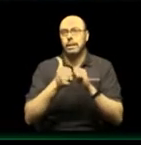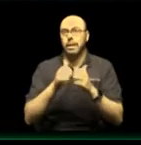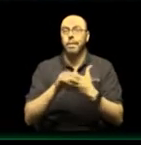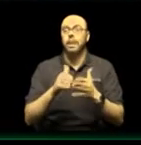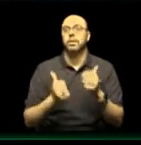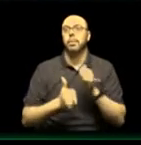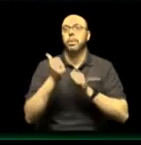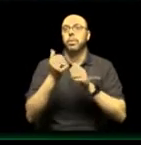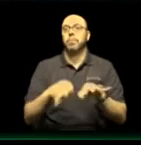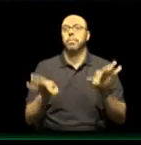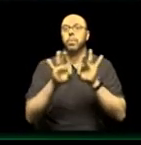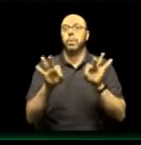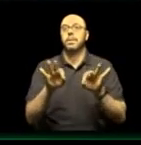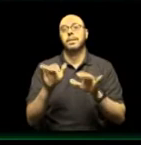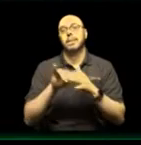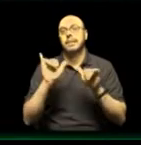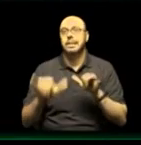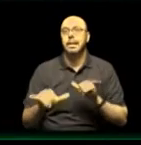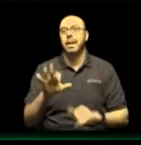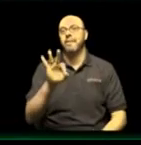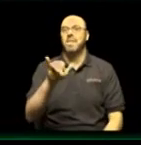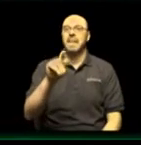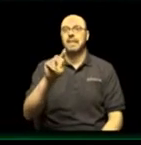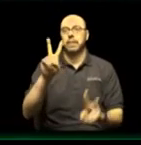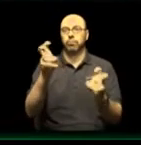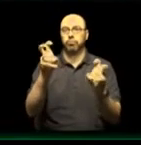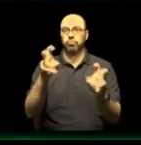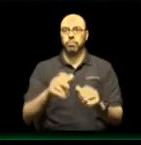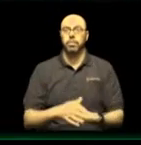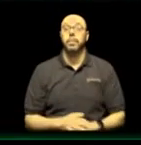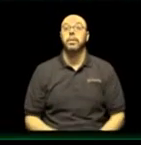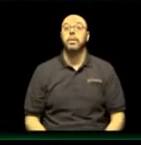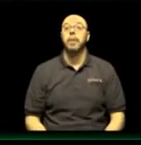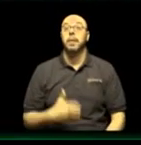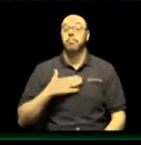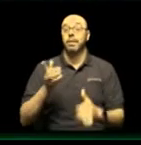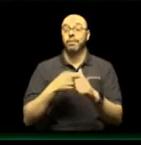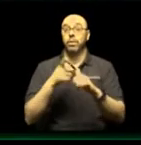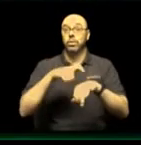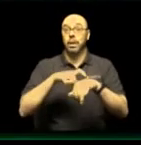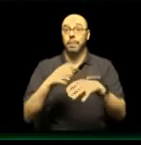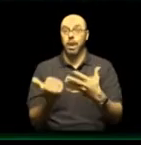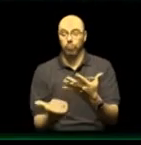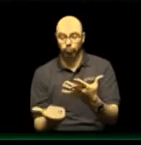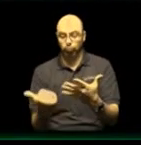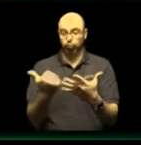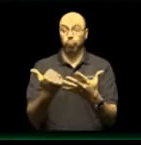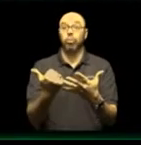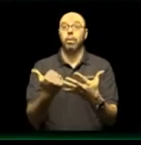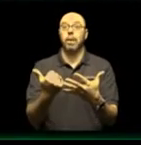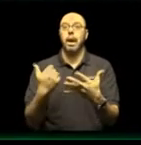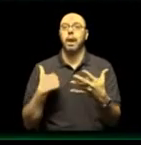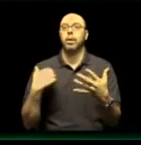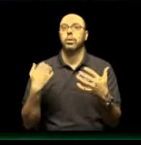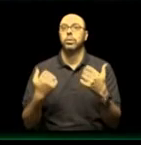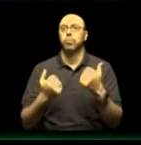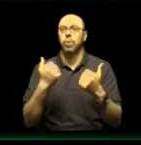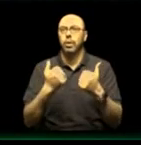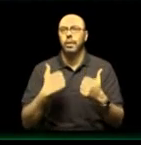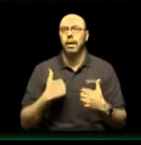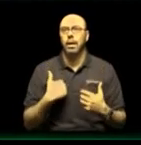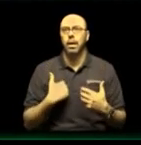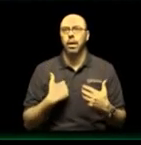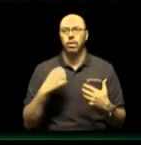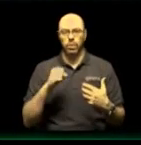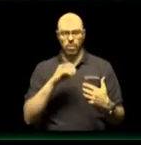most important thing fix. Because one time, my first time I moved up the car, I drove, I know, boy, it's